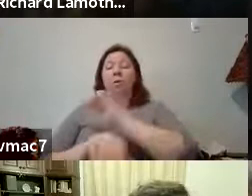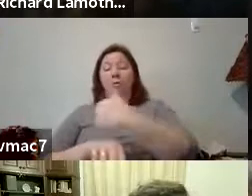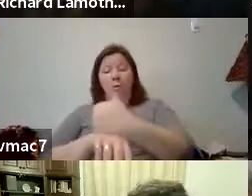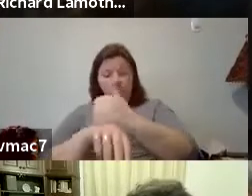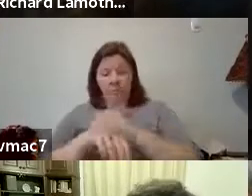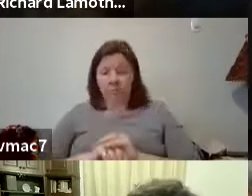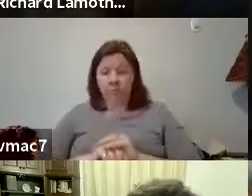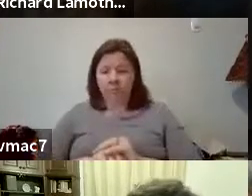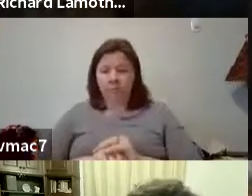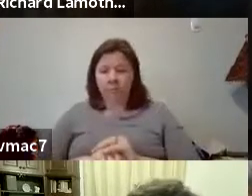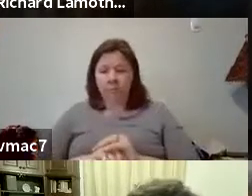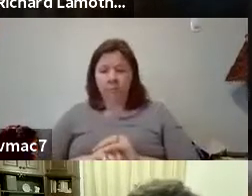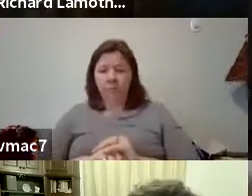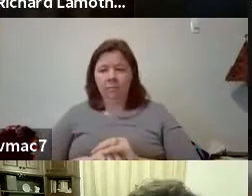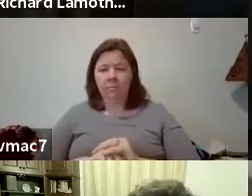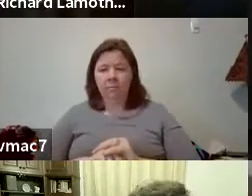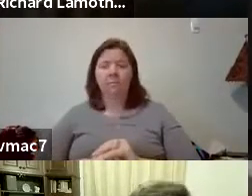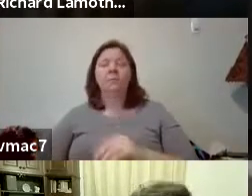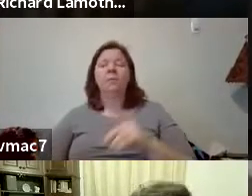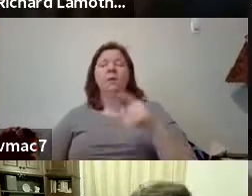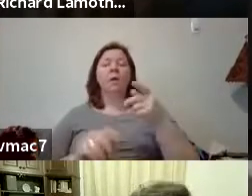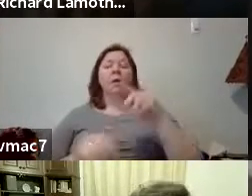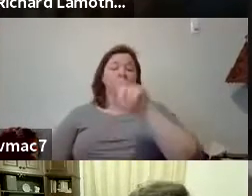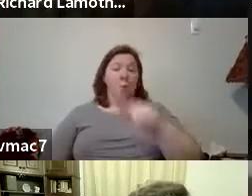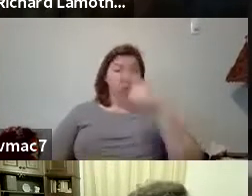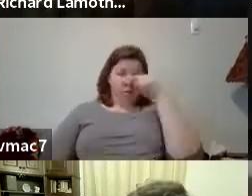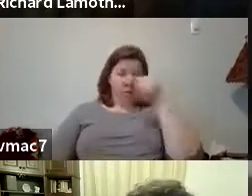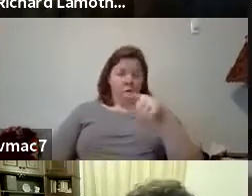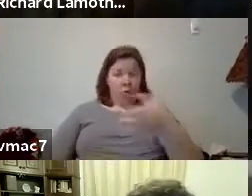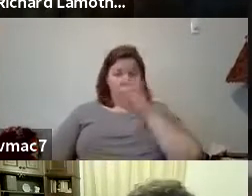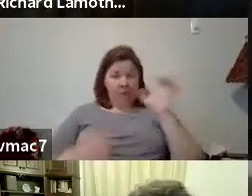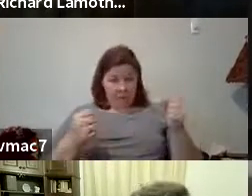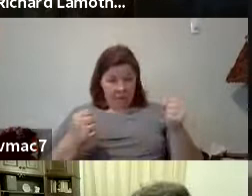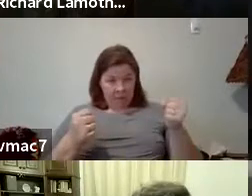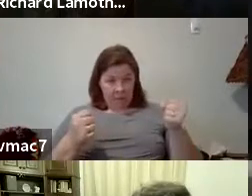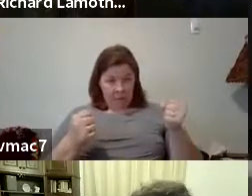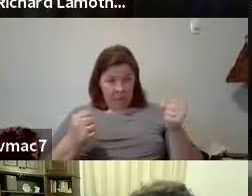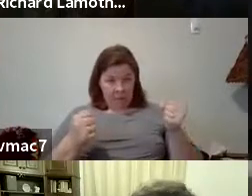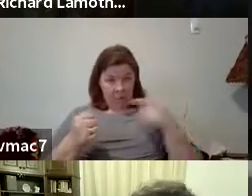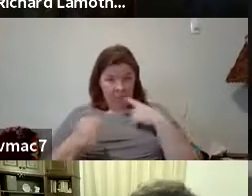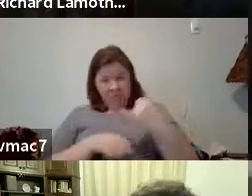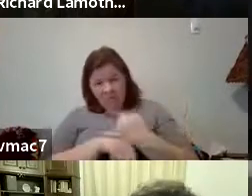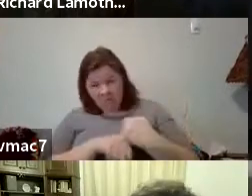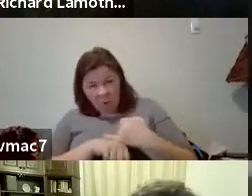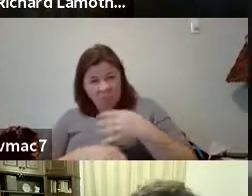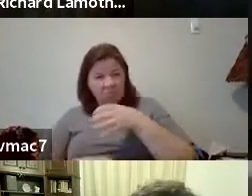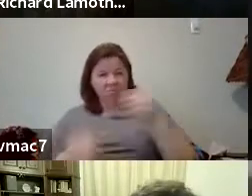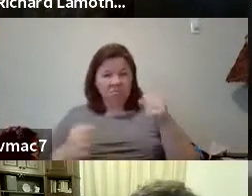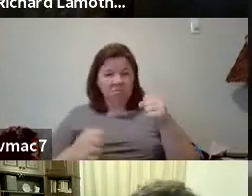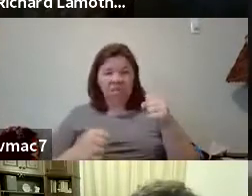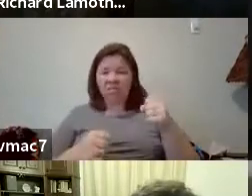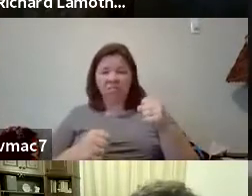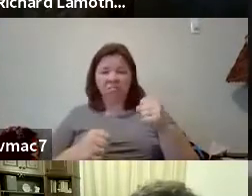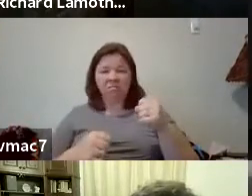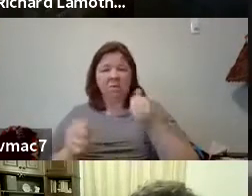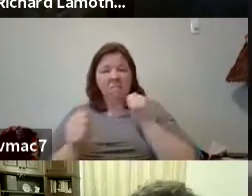that. Now, here's a question for you. Do you drink milk from your refrigerator that has spoiled, that's out of date,